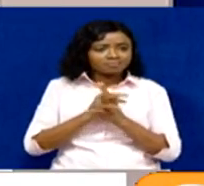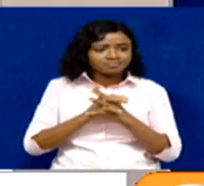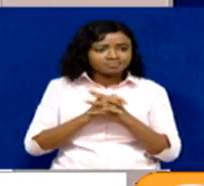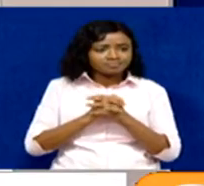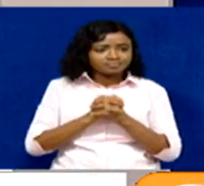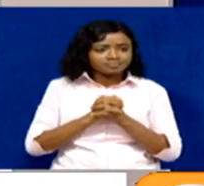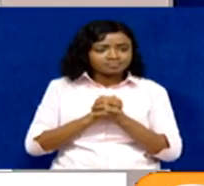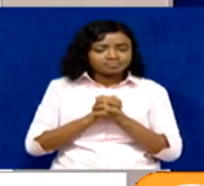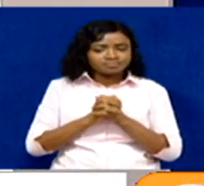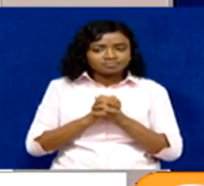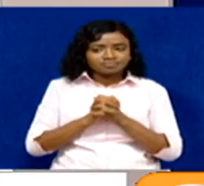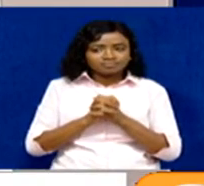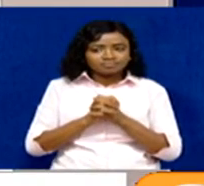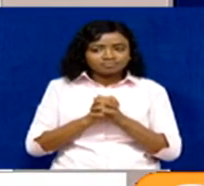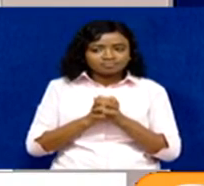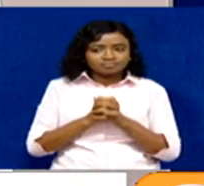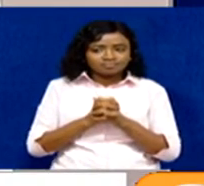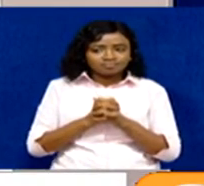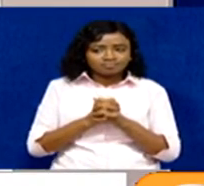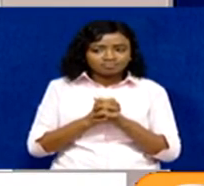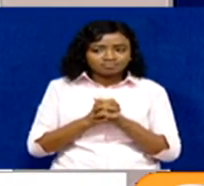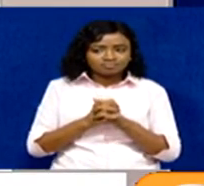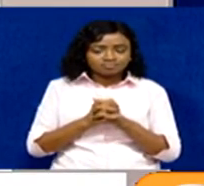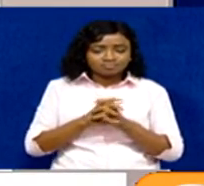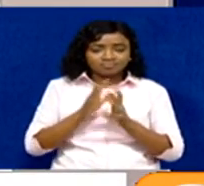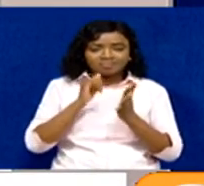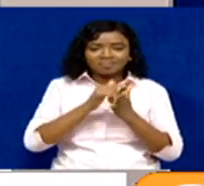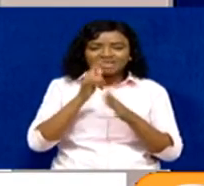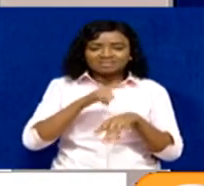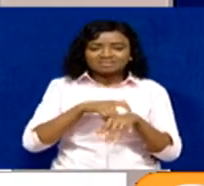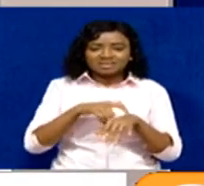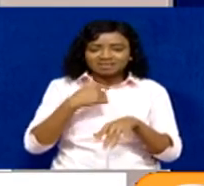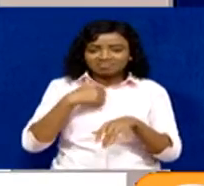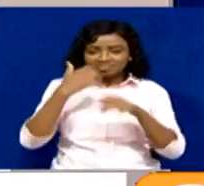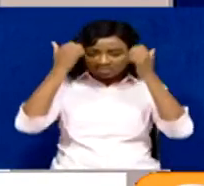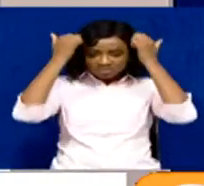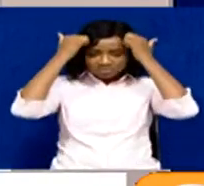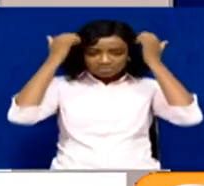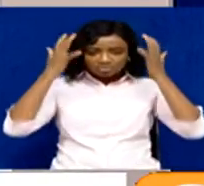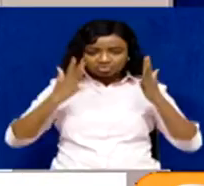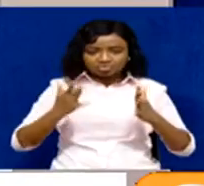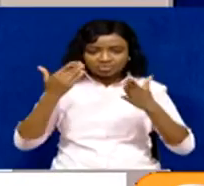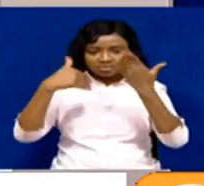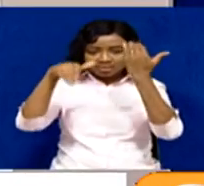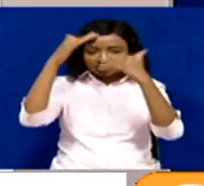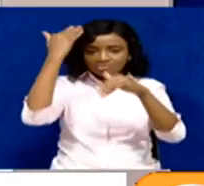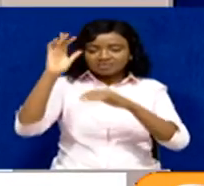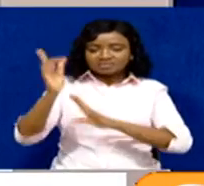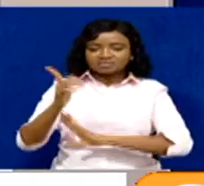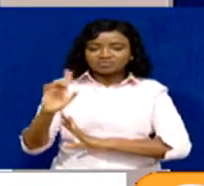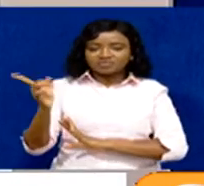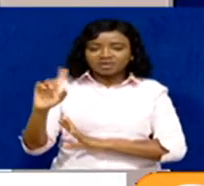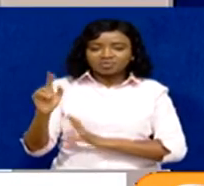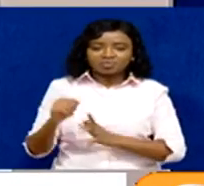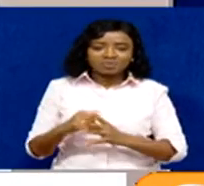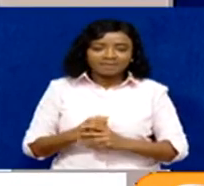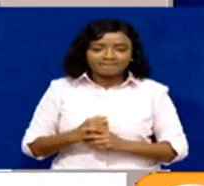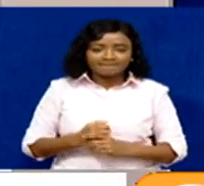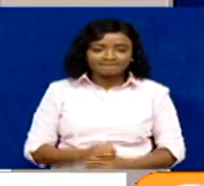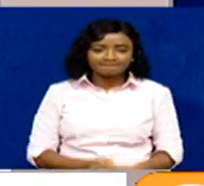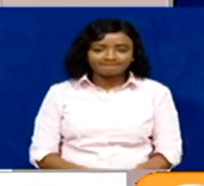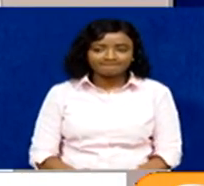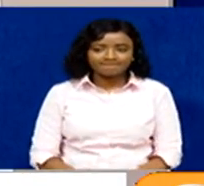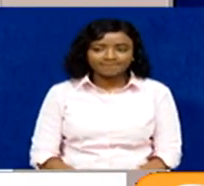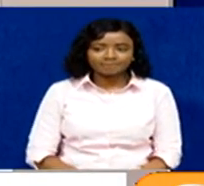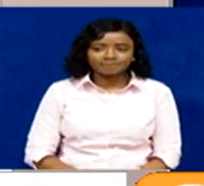was a student in the University of Nairobi. So from those days of activism, you know, when